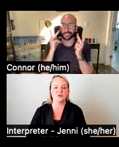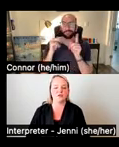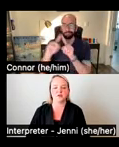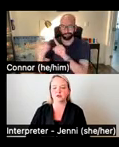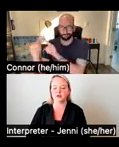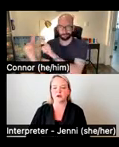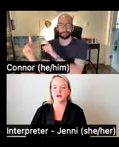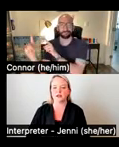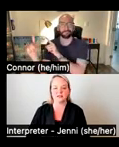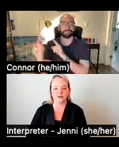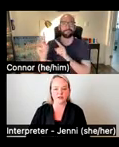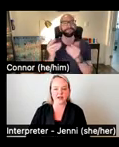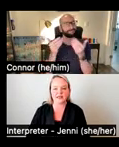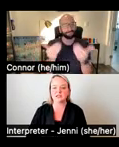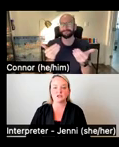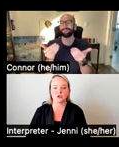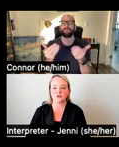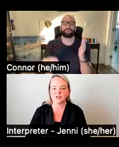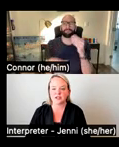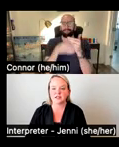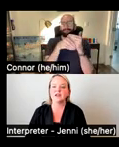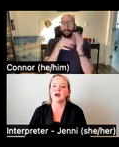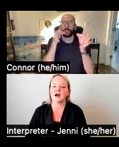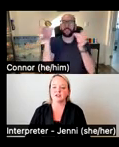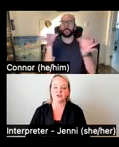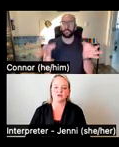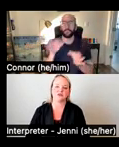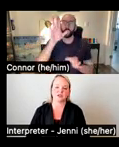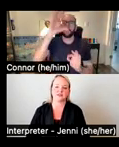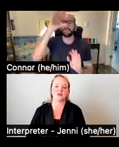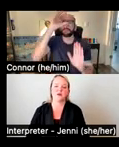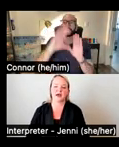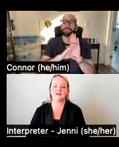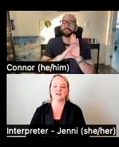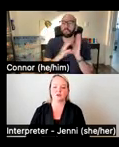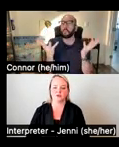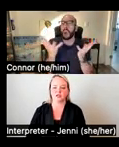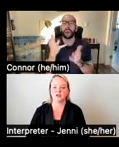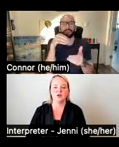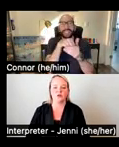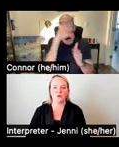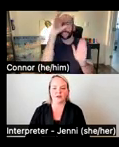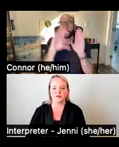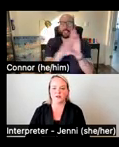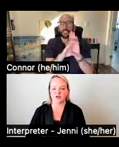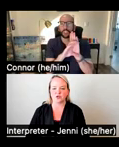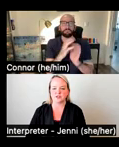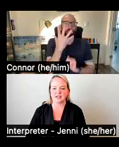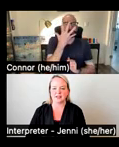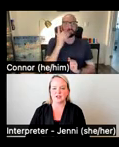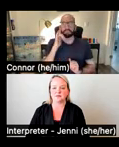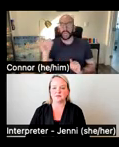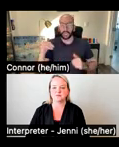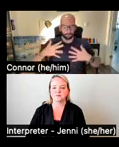text for people who are deafblind, low vision. I do suggest that you add a descriptor of what your picture looks